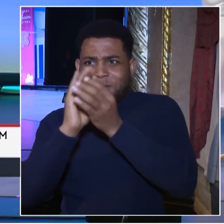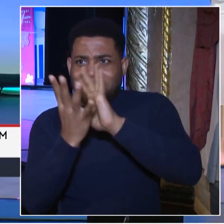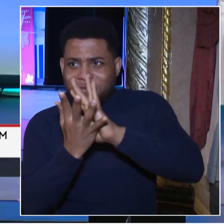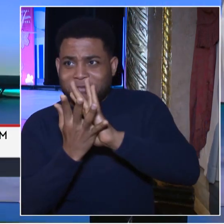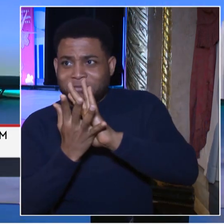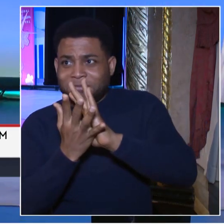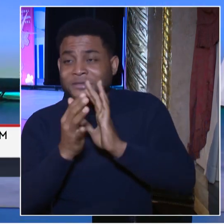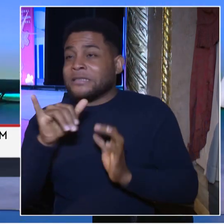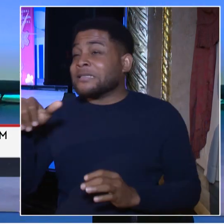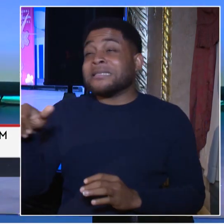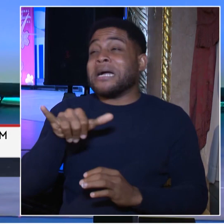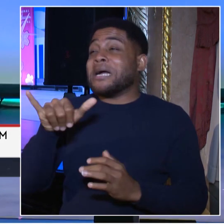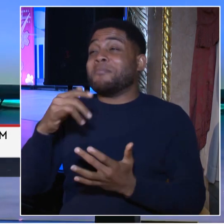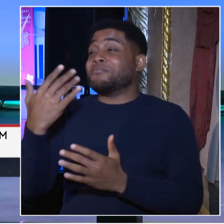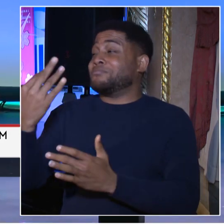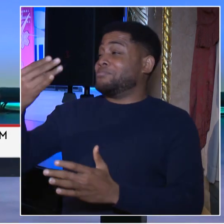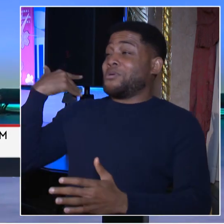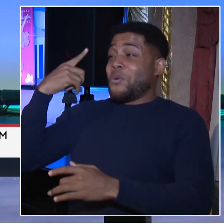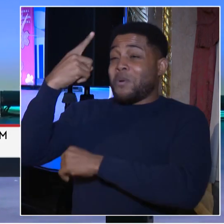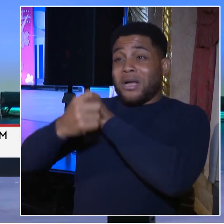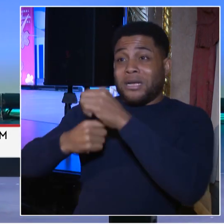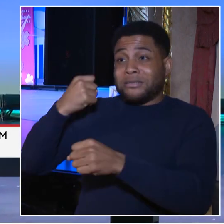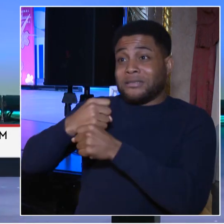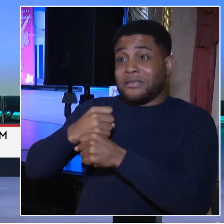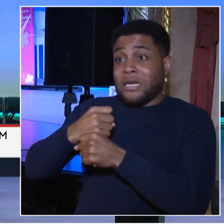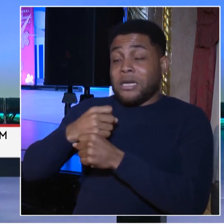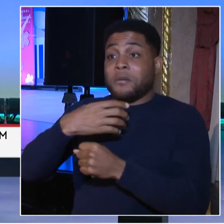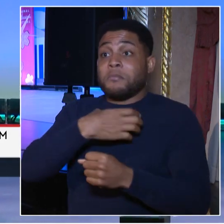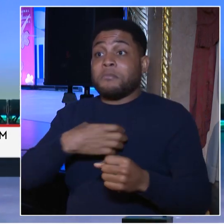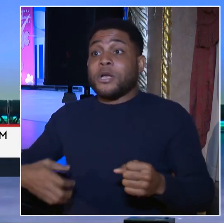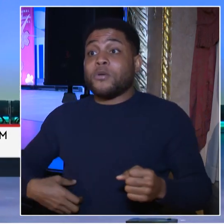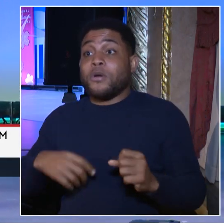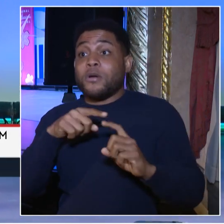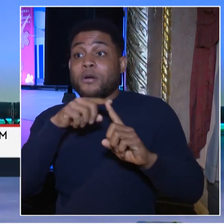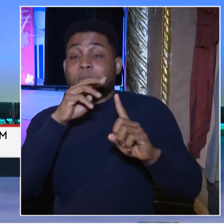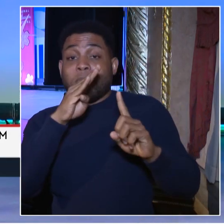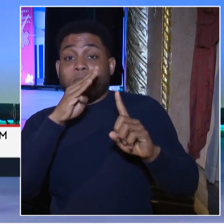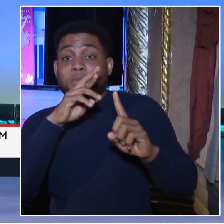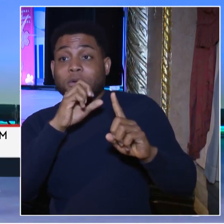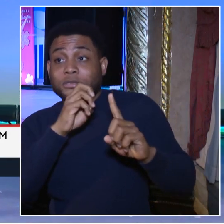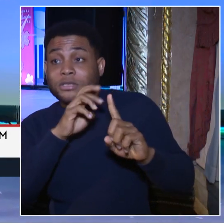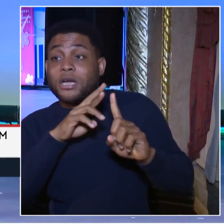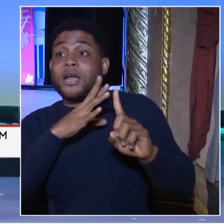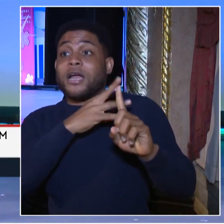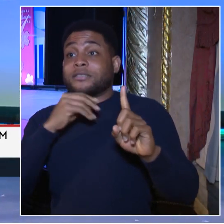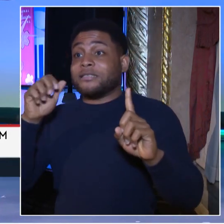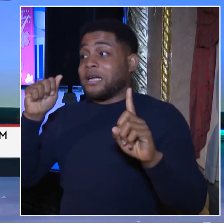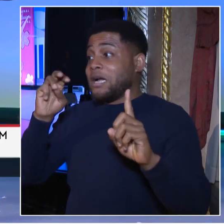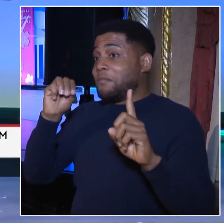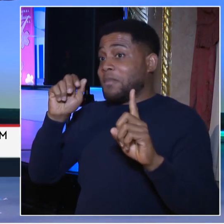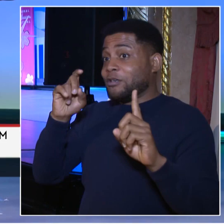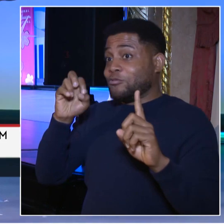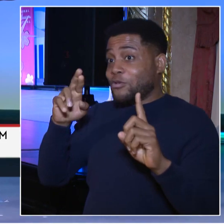Mayor Bowser and Ambassador Yamada will officially open the